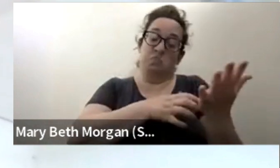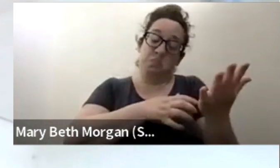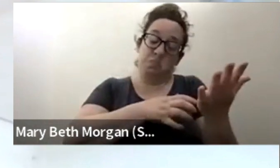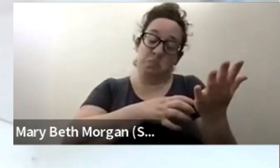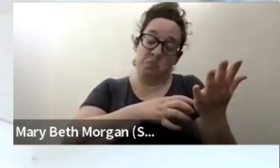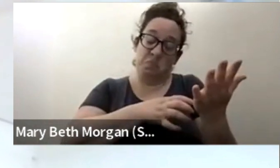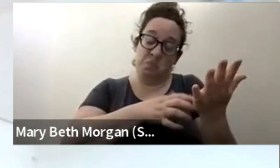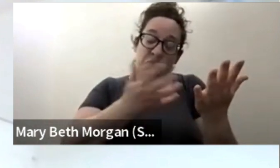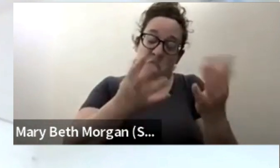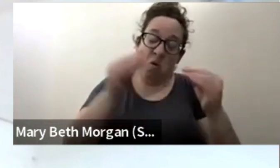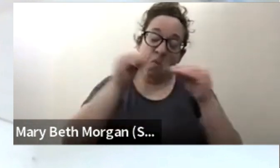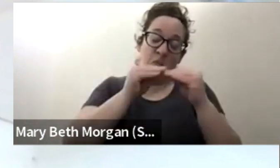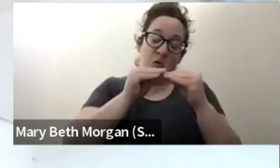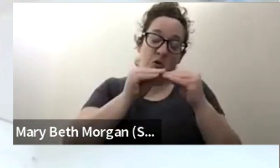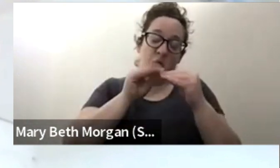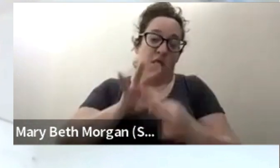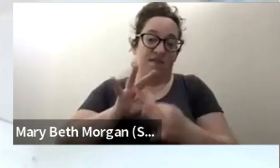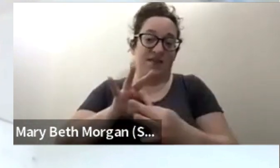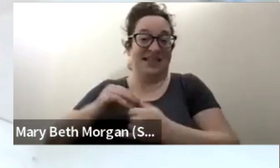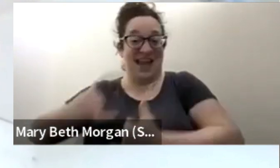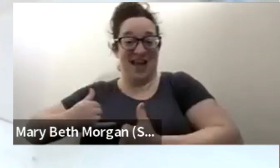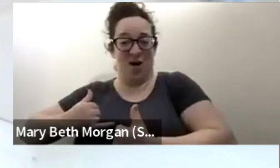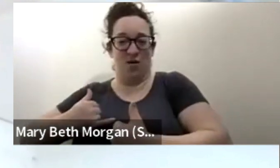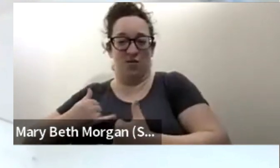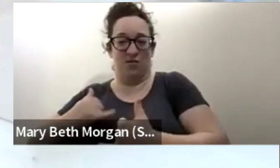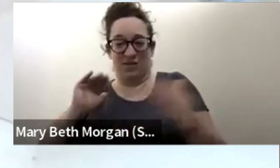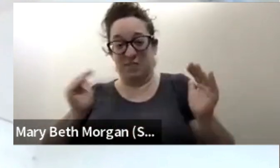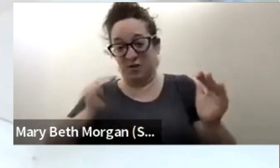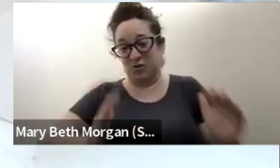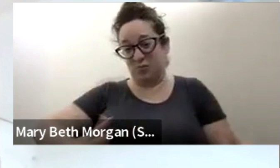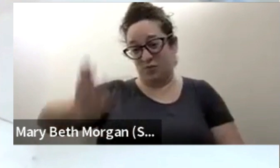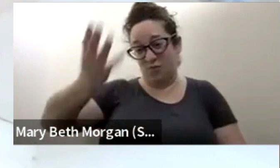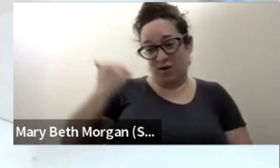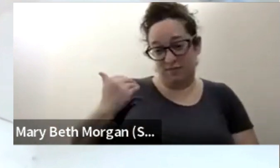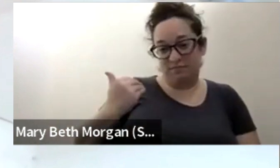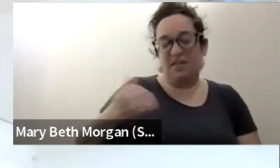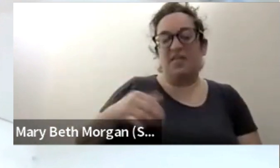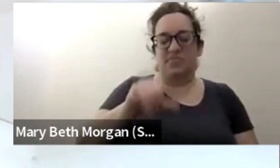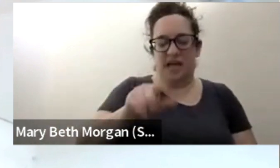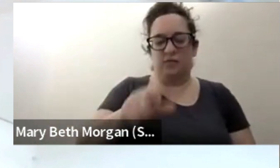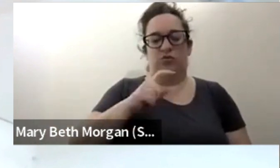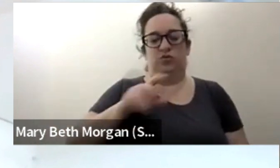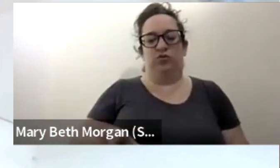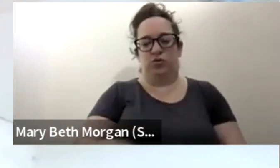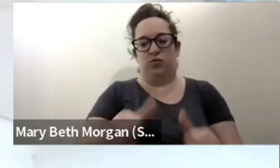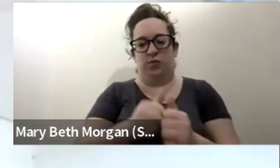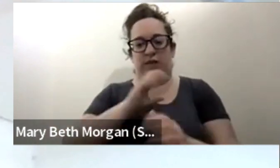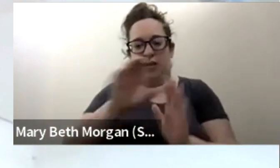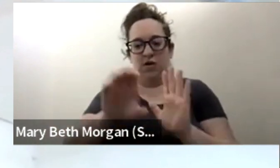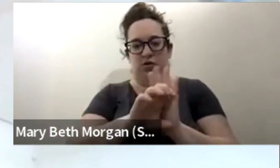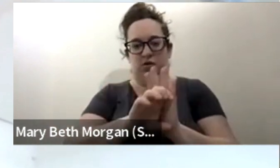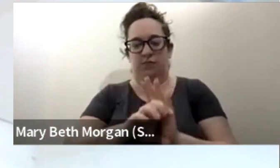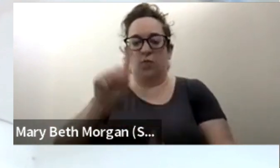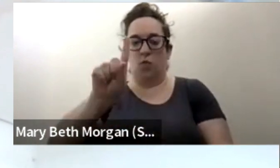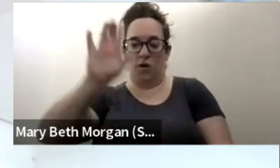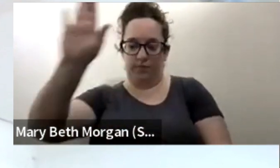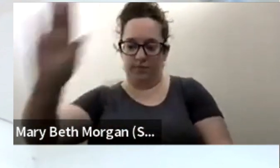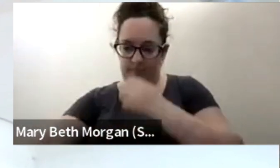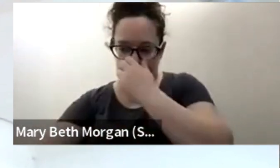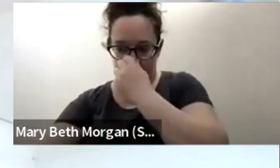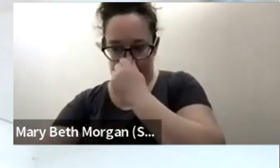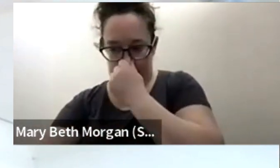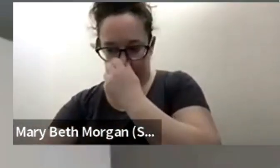fact, they're more interesting and more relevant than they were 50 years ago. And so that's what you should do with the